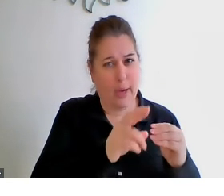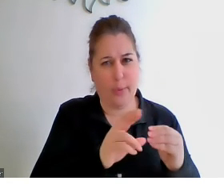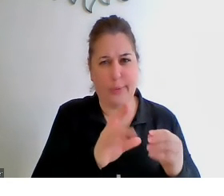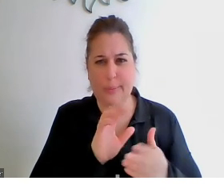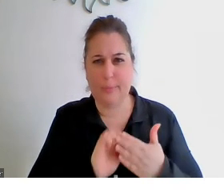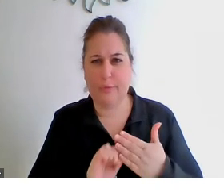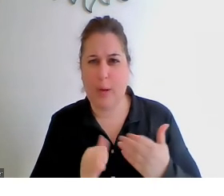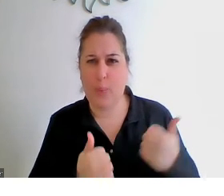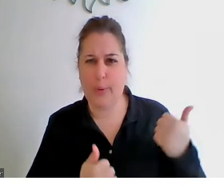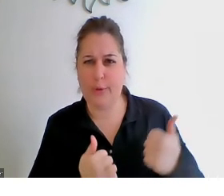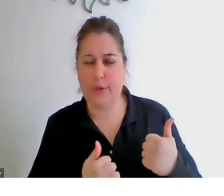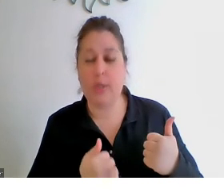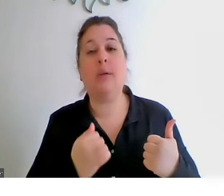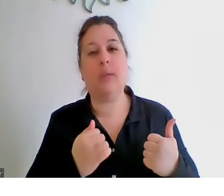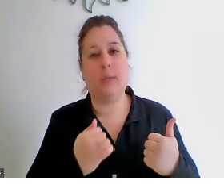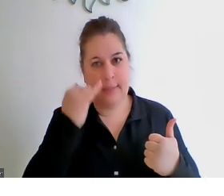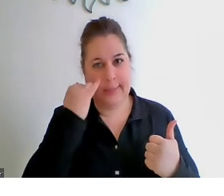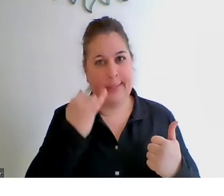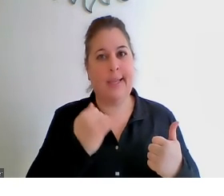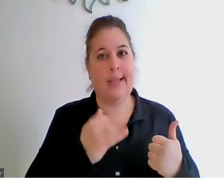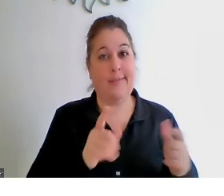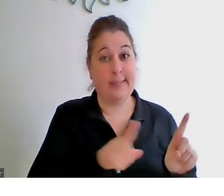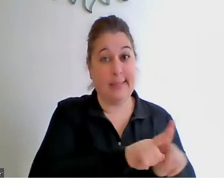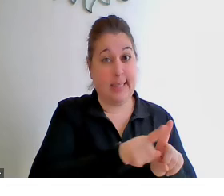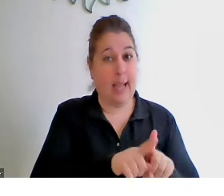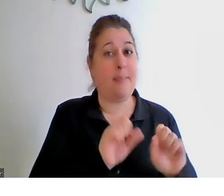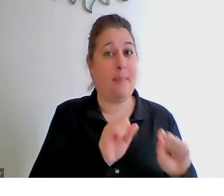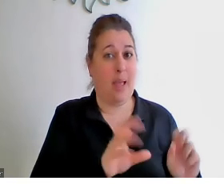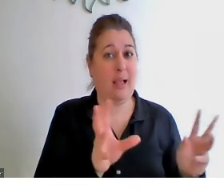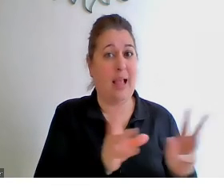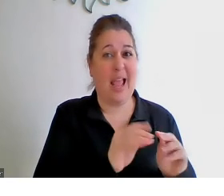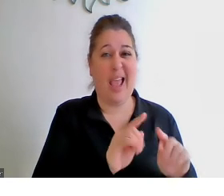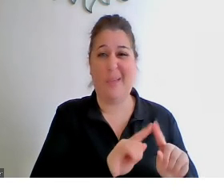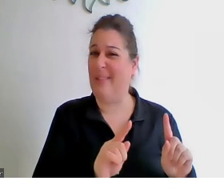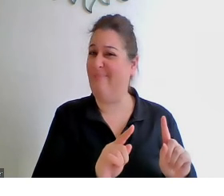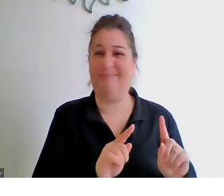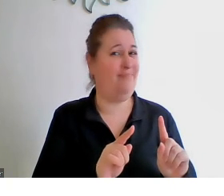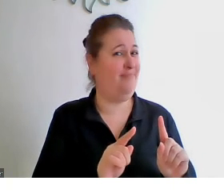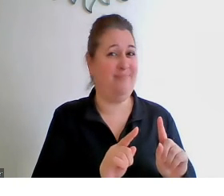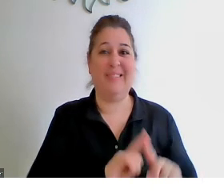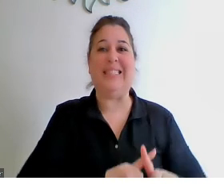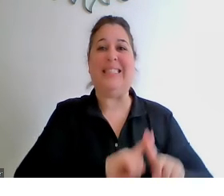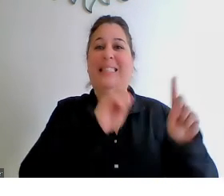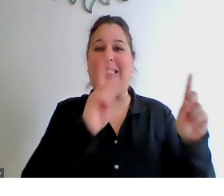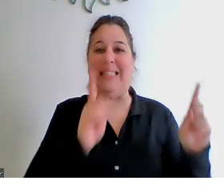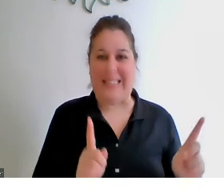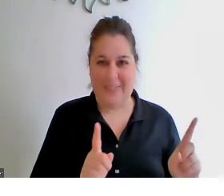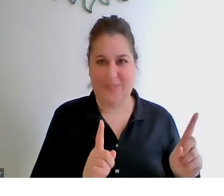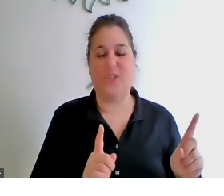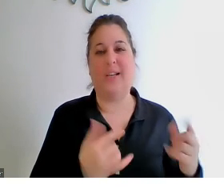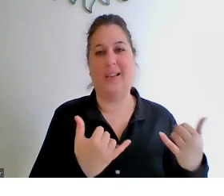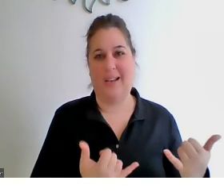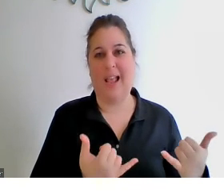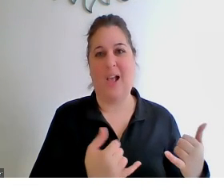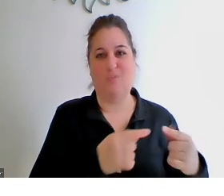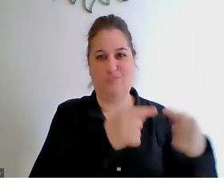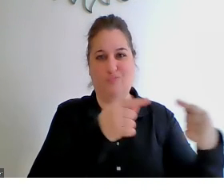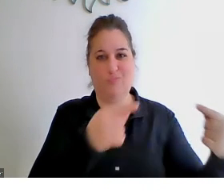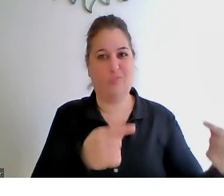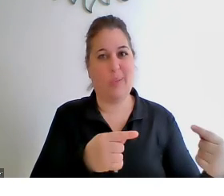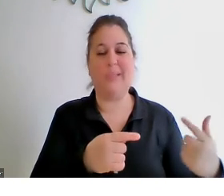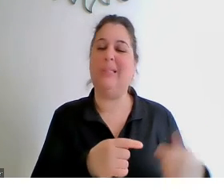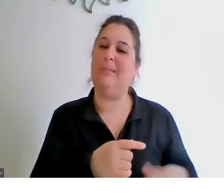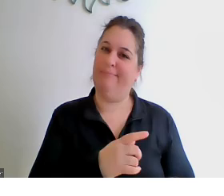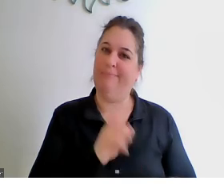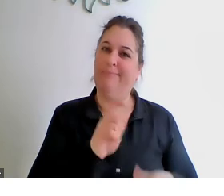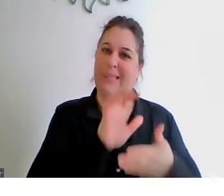when they are the same, I add. When they are different, I subtract. They're different,